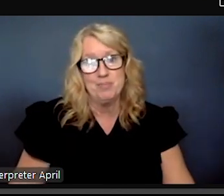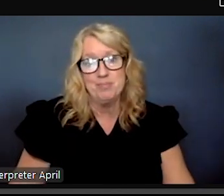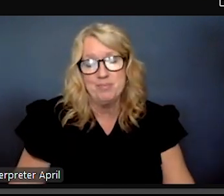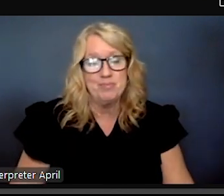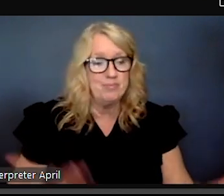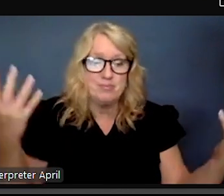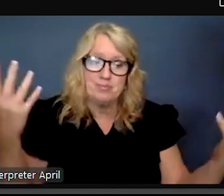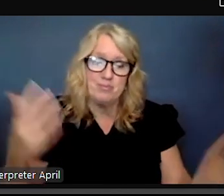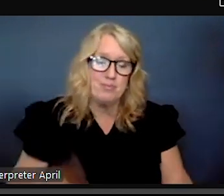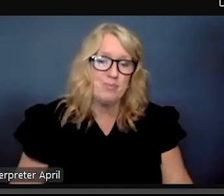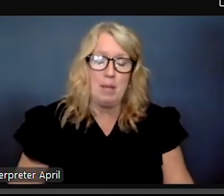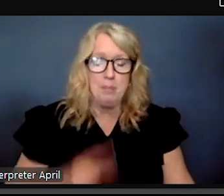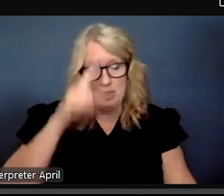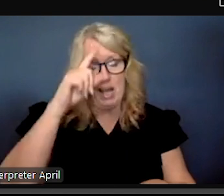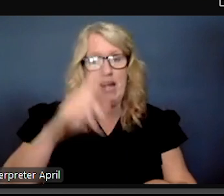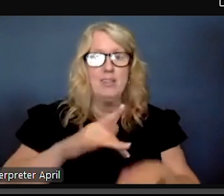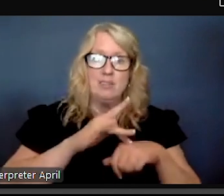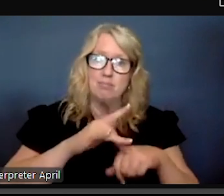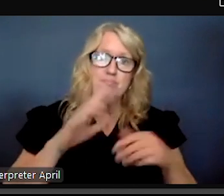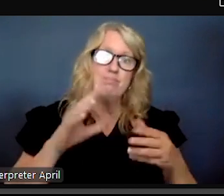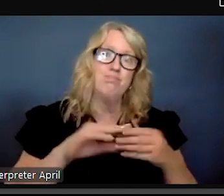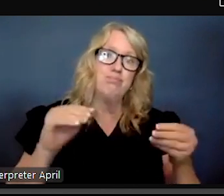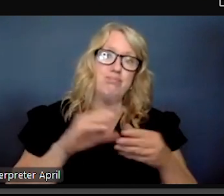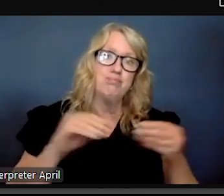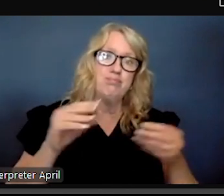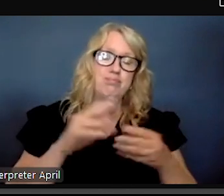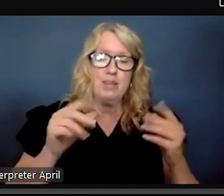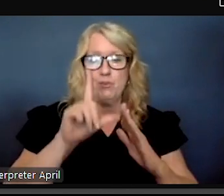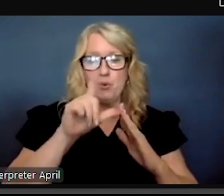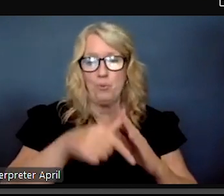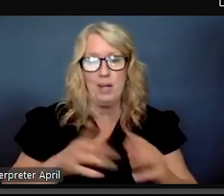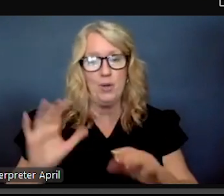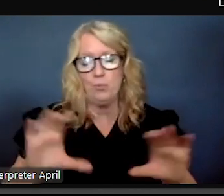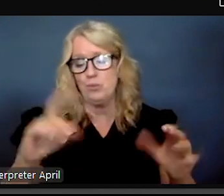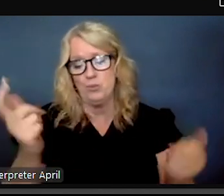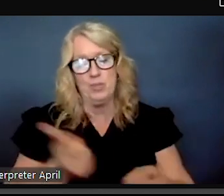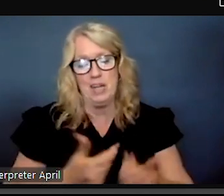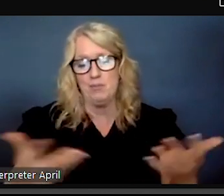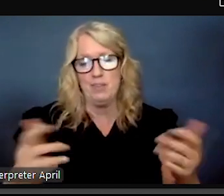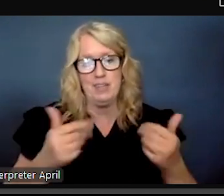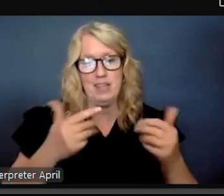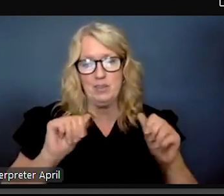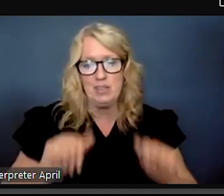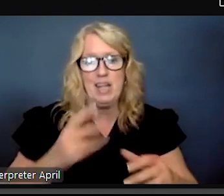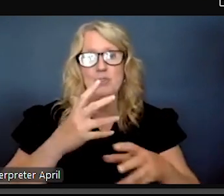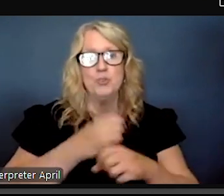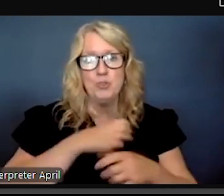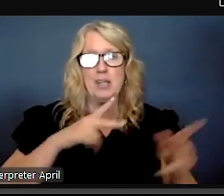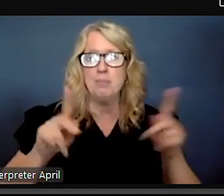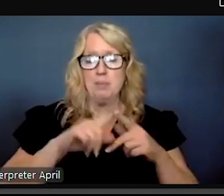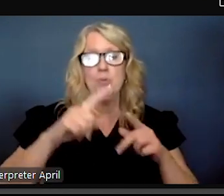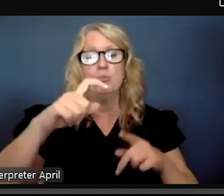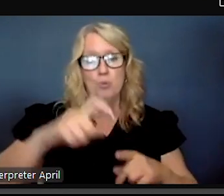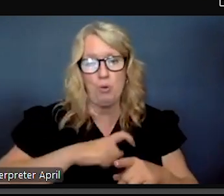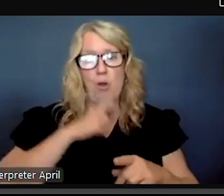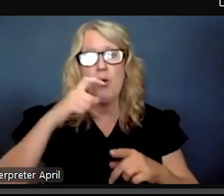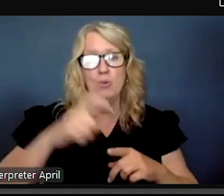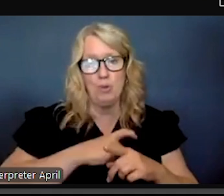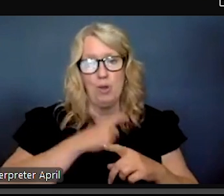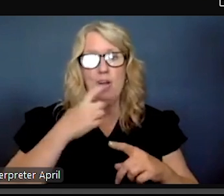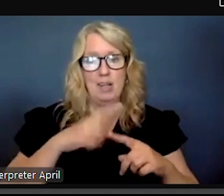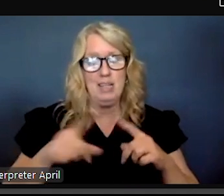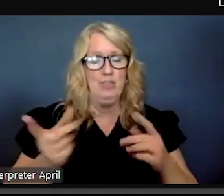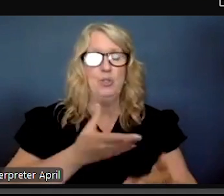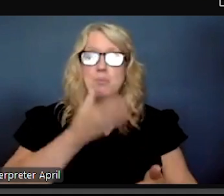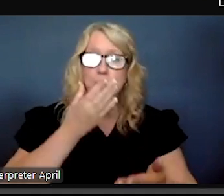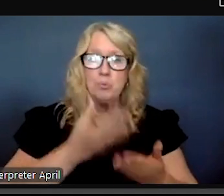Yeah, I could pontificate on that for a while, but we're doing everything we can to get more people to call the lines because they are proving just